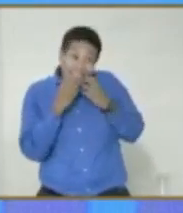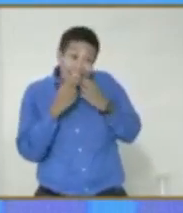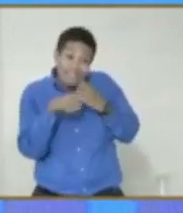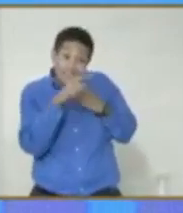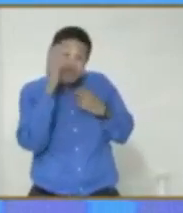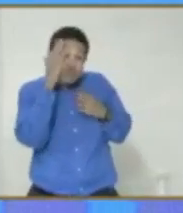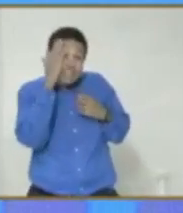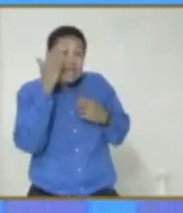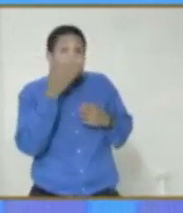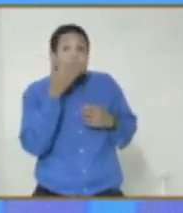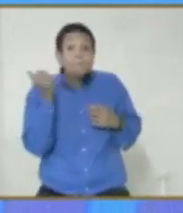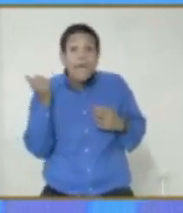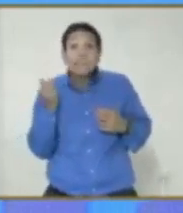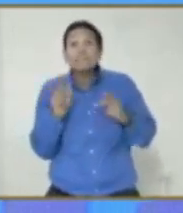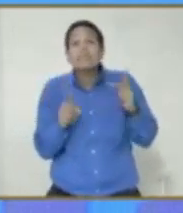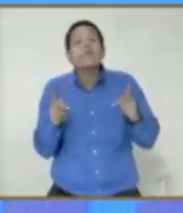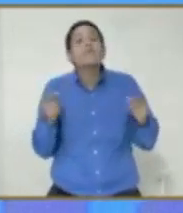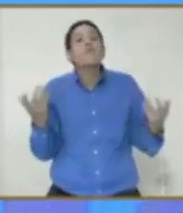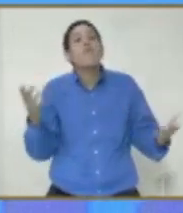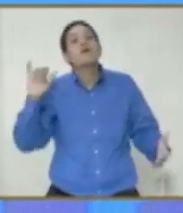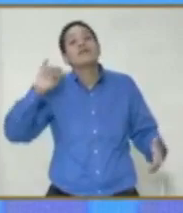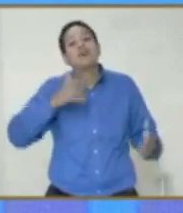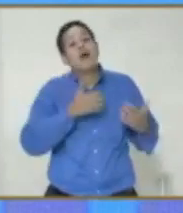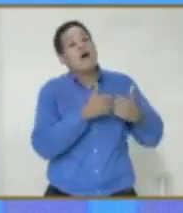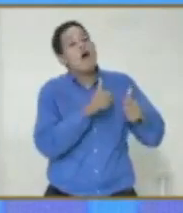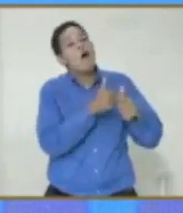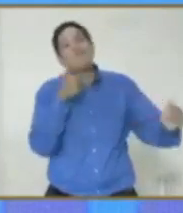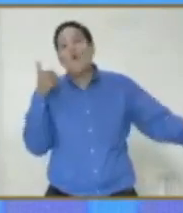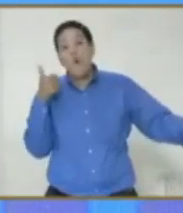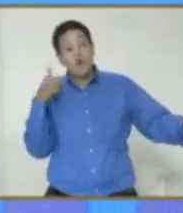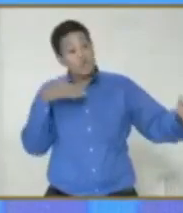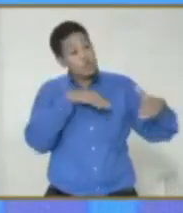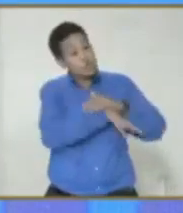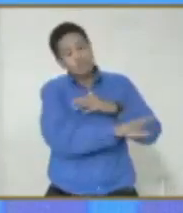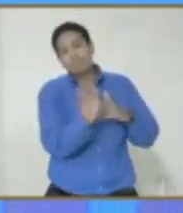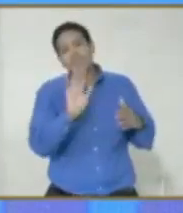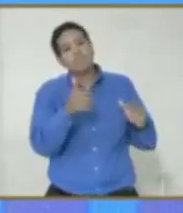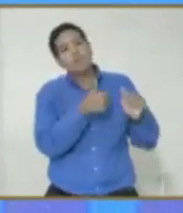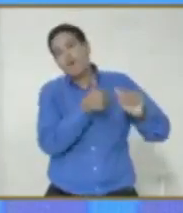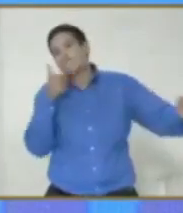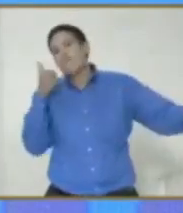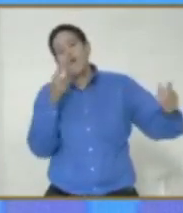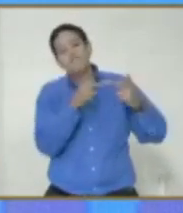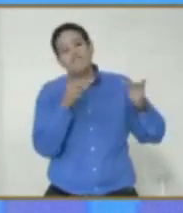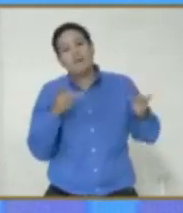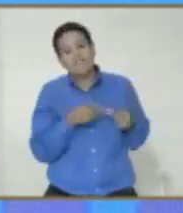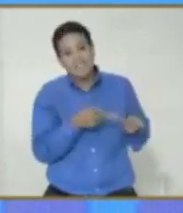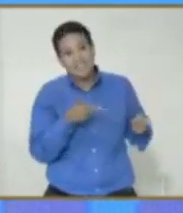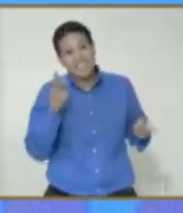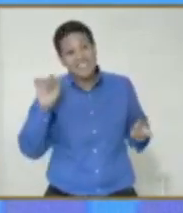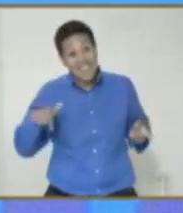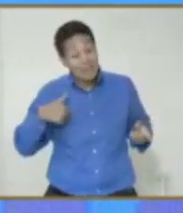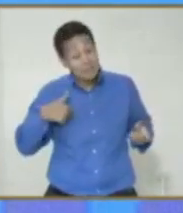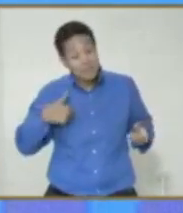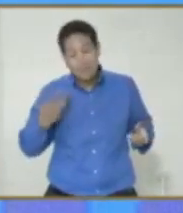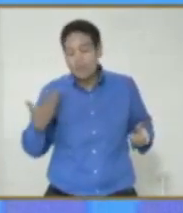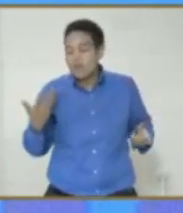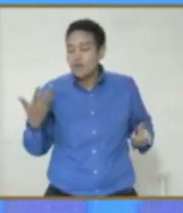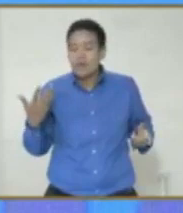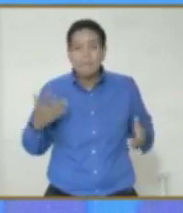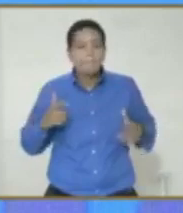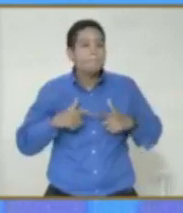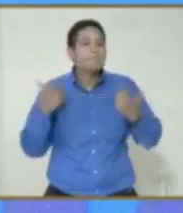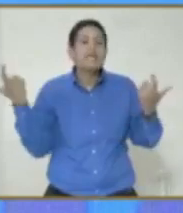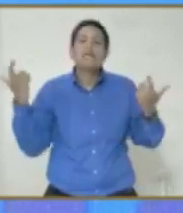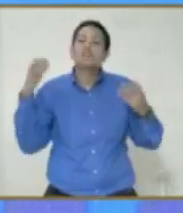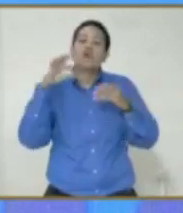best that persons stay away from the facility. That, to me, is the greatest